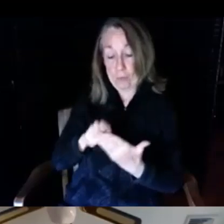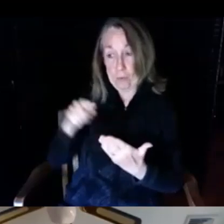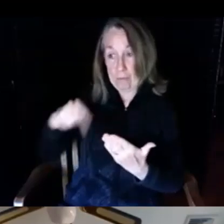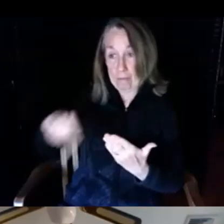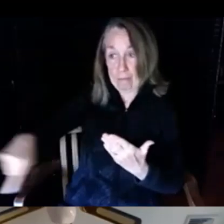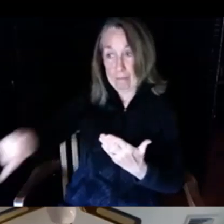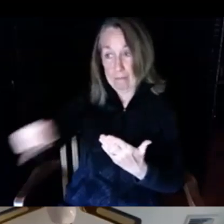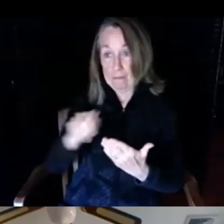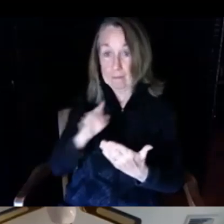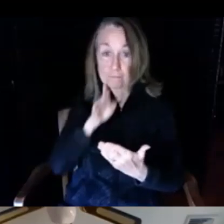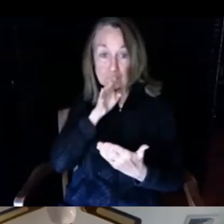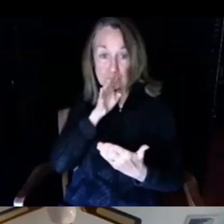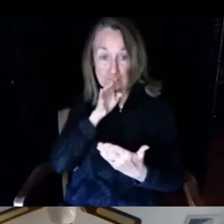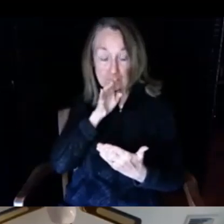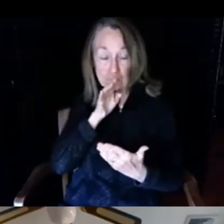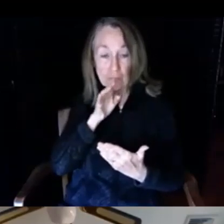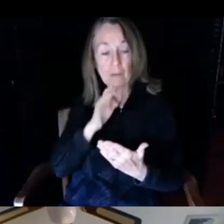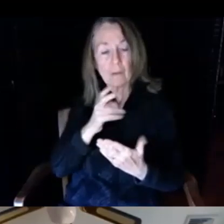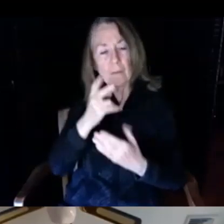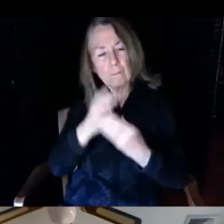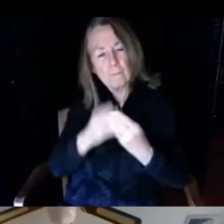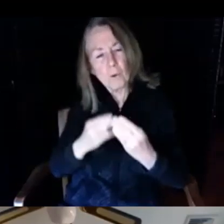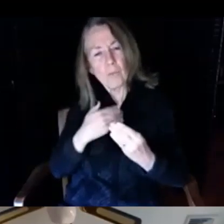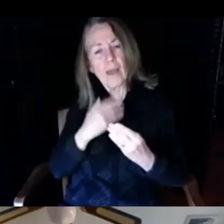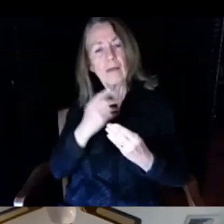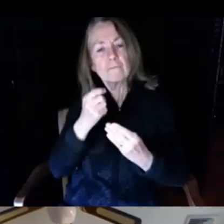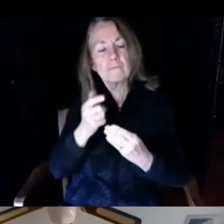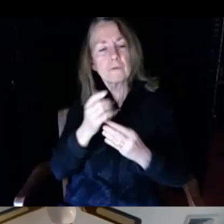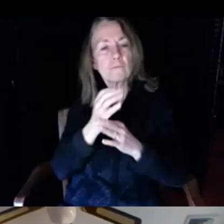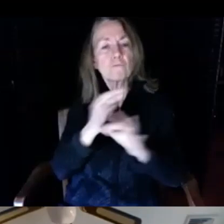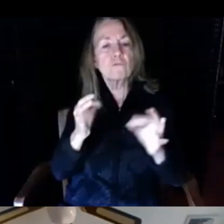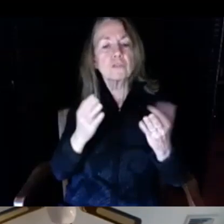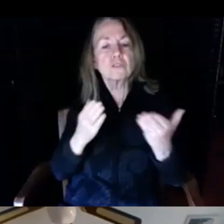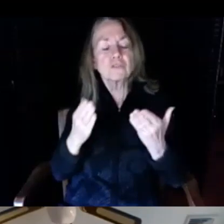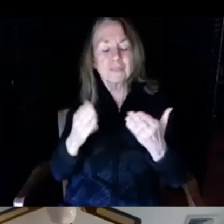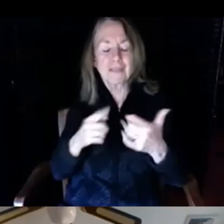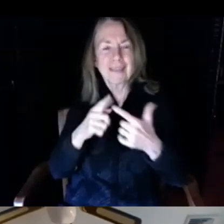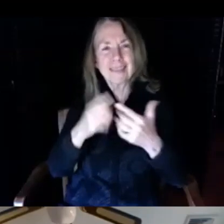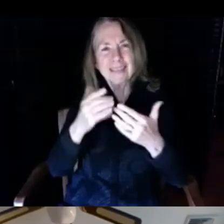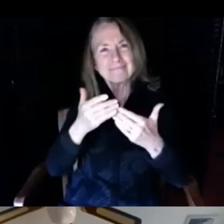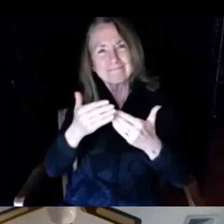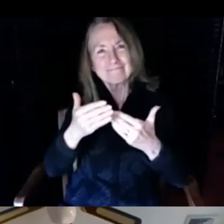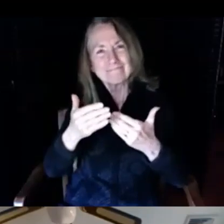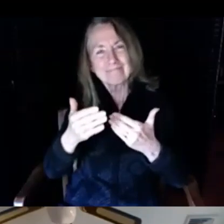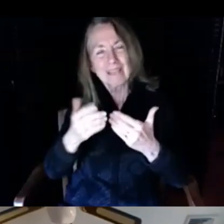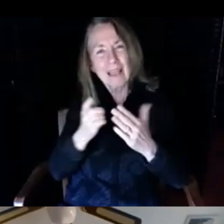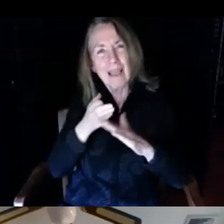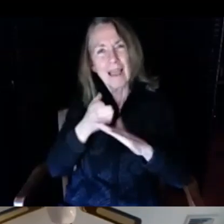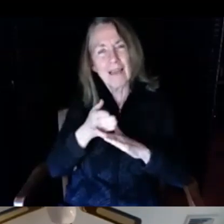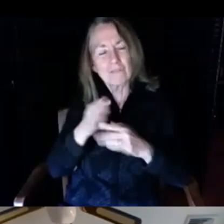them have a bit of free service, and then you have to pay after a certain amount of minutes.